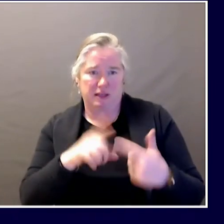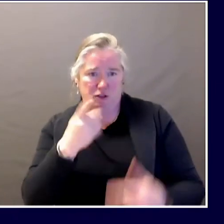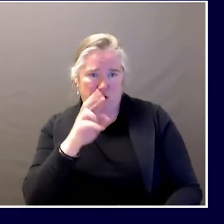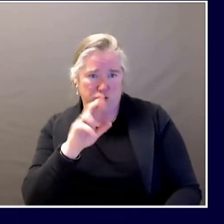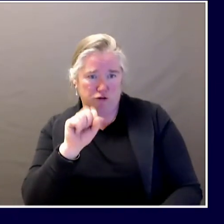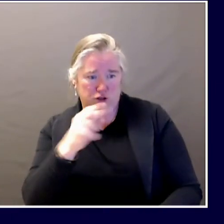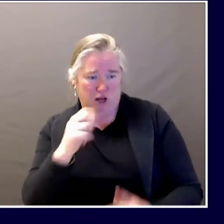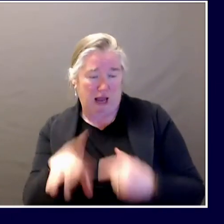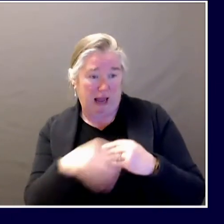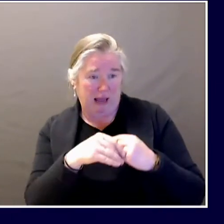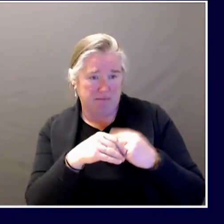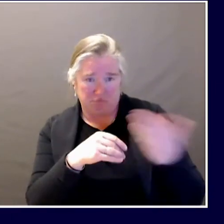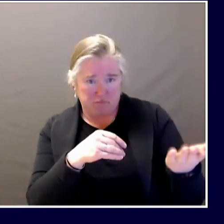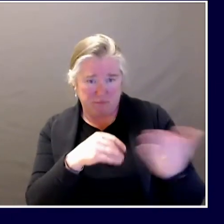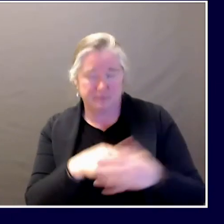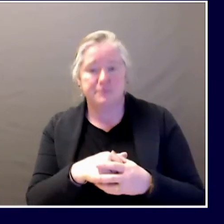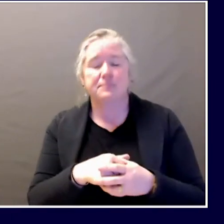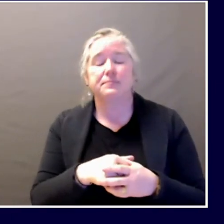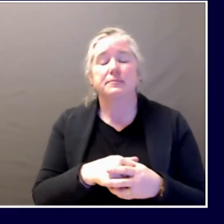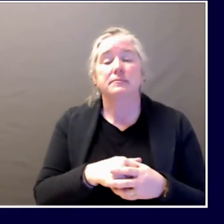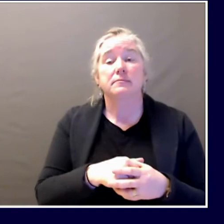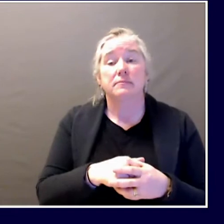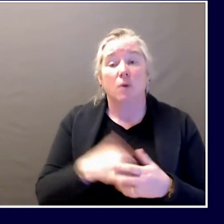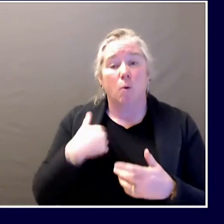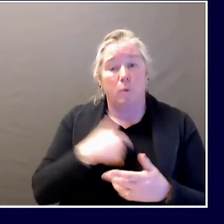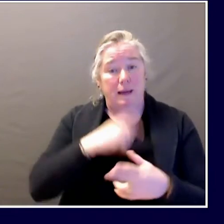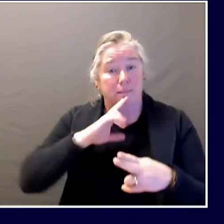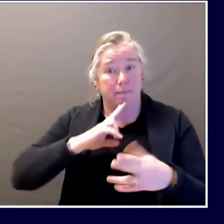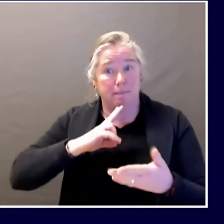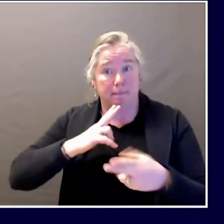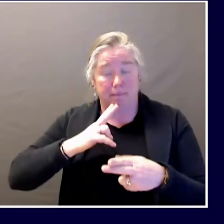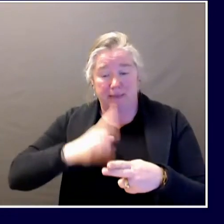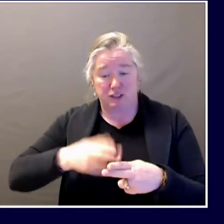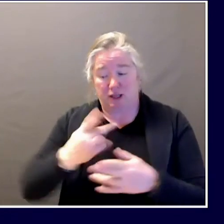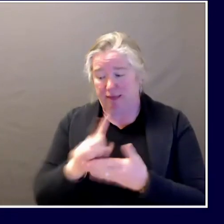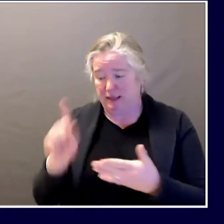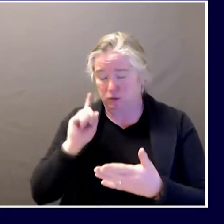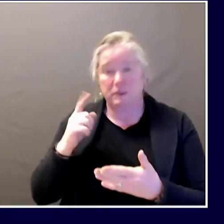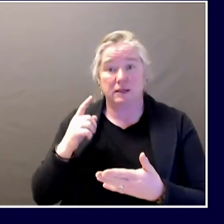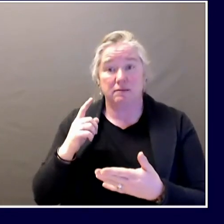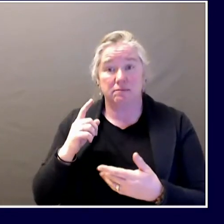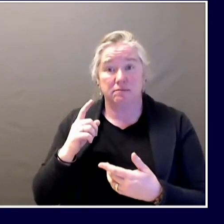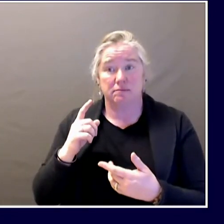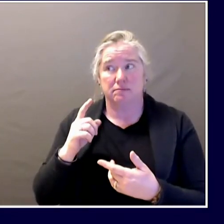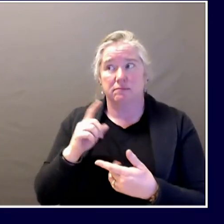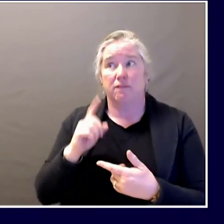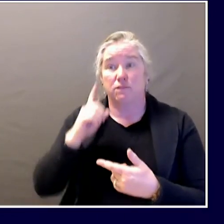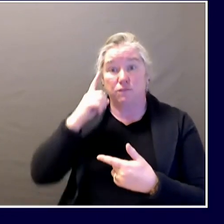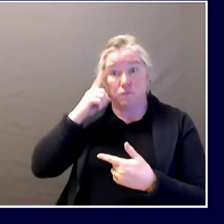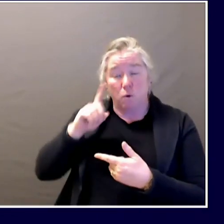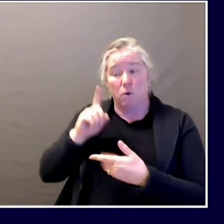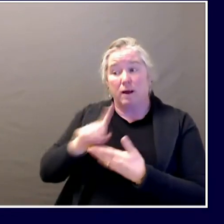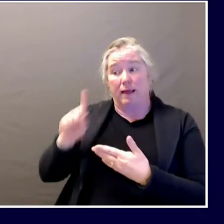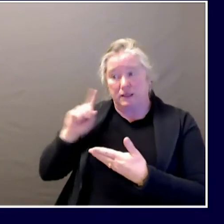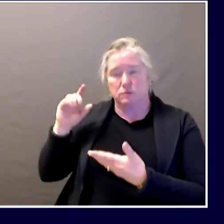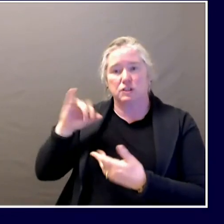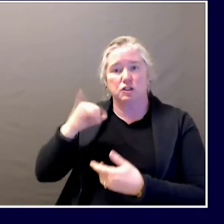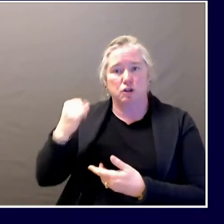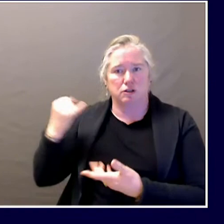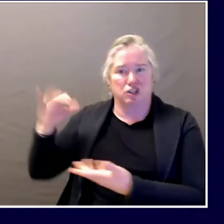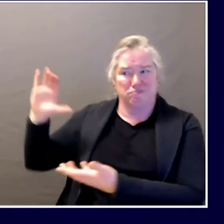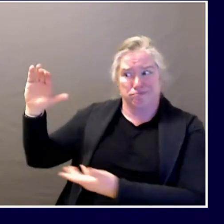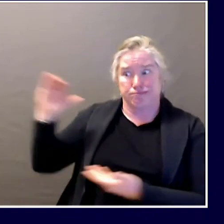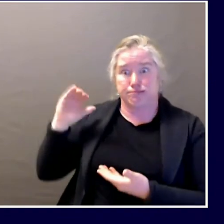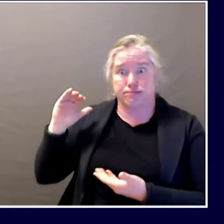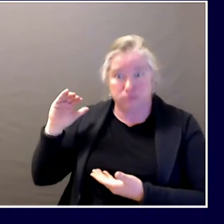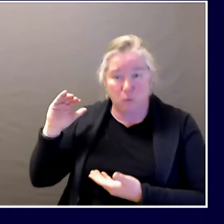week, while we were grateful we got a whole lot of J&J vaccine for last week, this week that big amount has gone